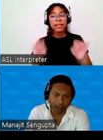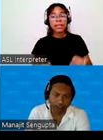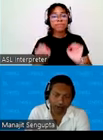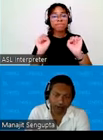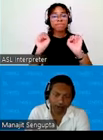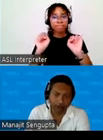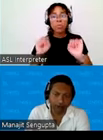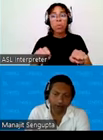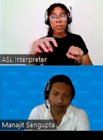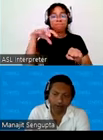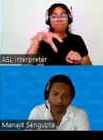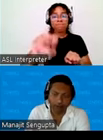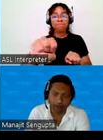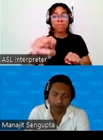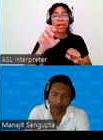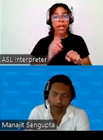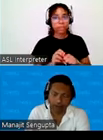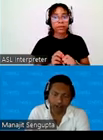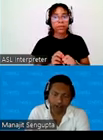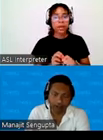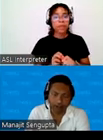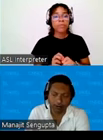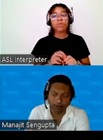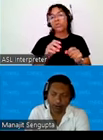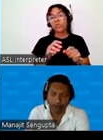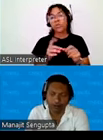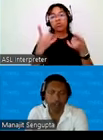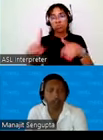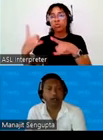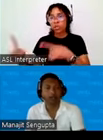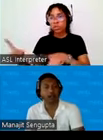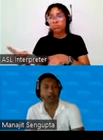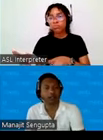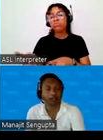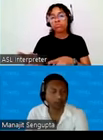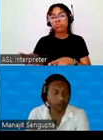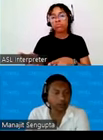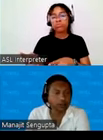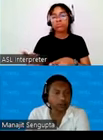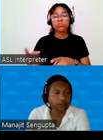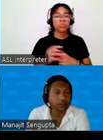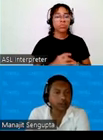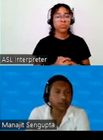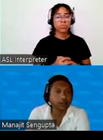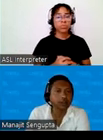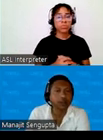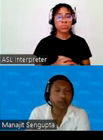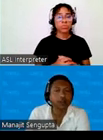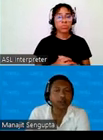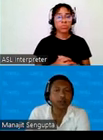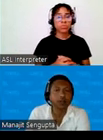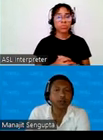any severe weather happen or weather events that have happened over the years. Next slide, please.